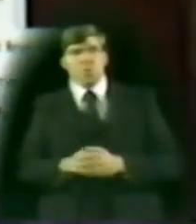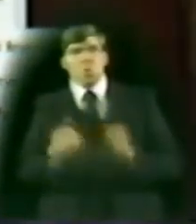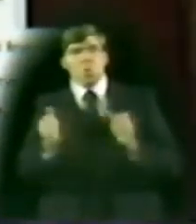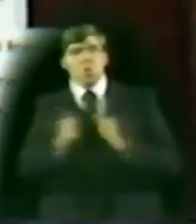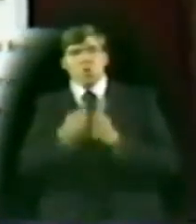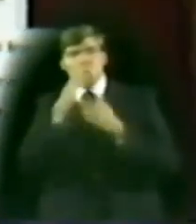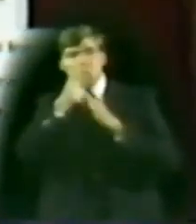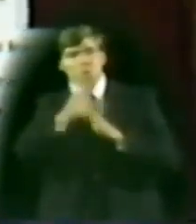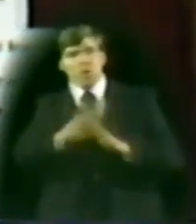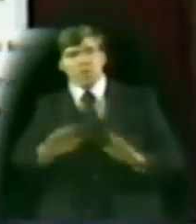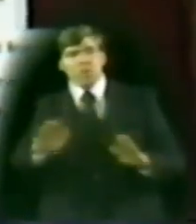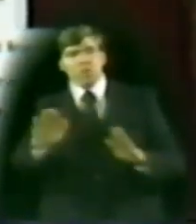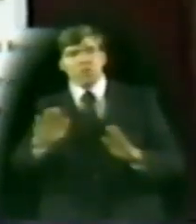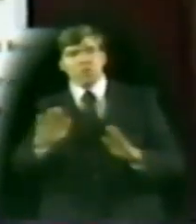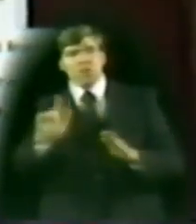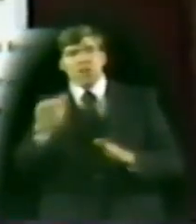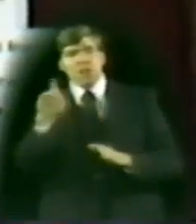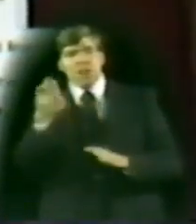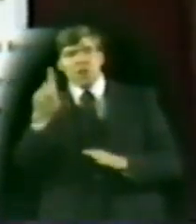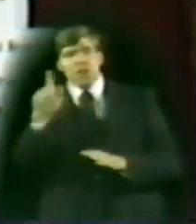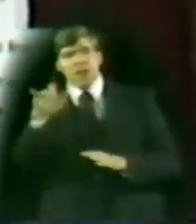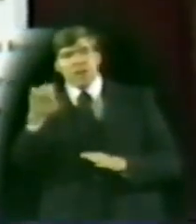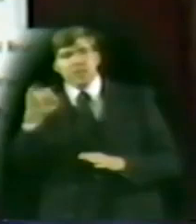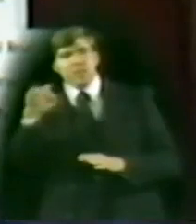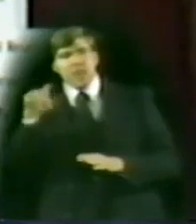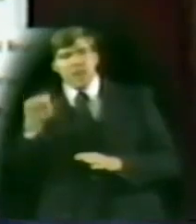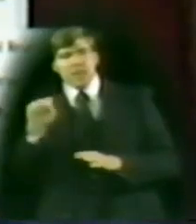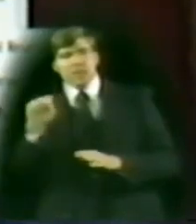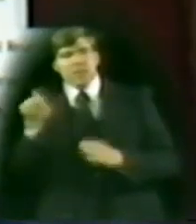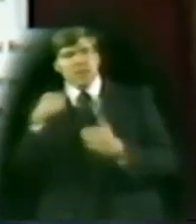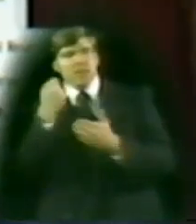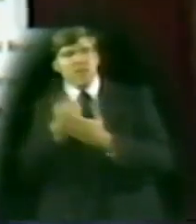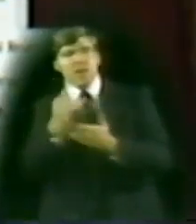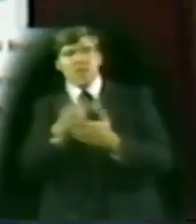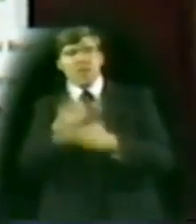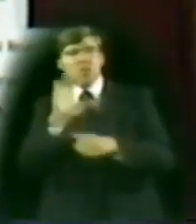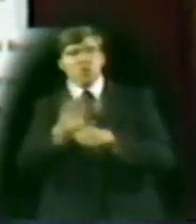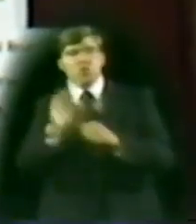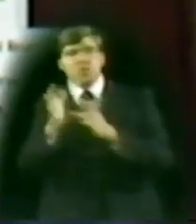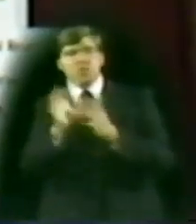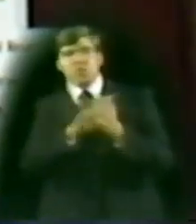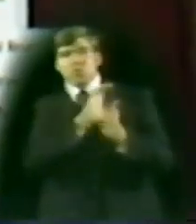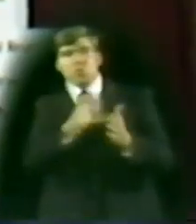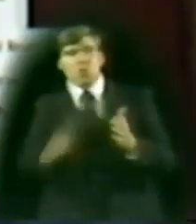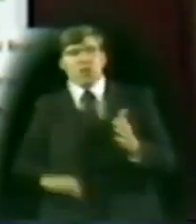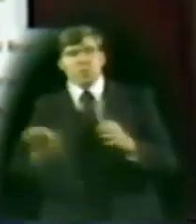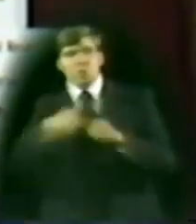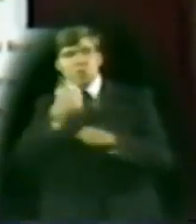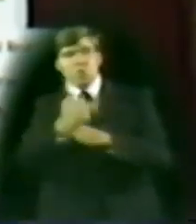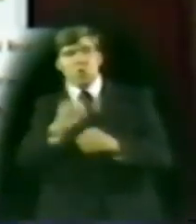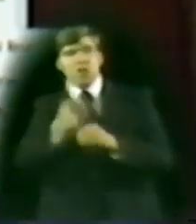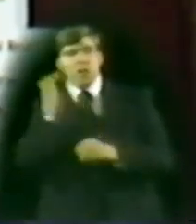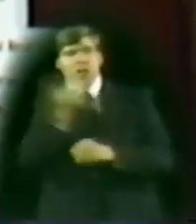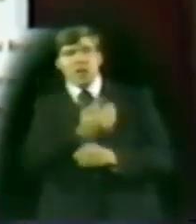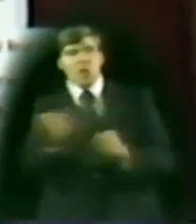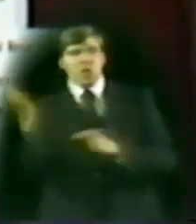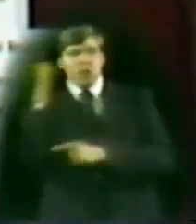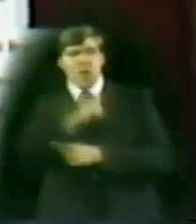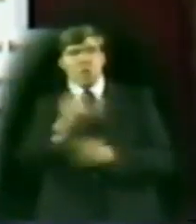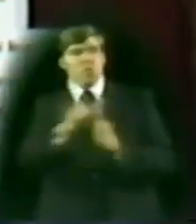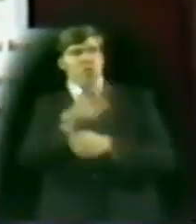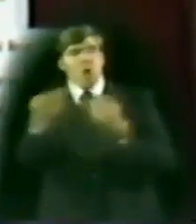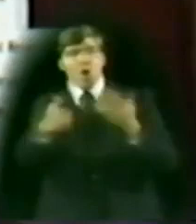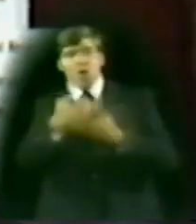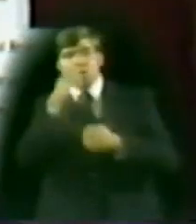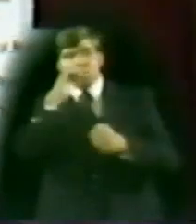With reverence, Latter-day Saints everywhere testify that the Church of Jesus Christ has been restored in our day, with all